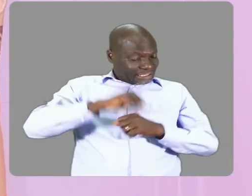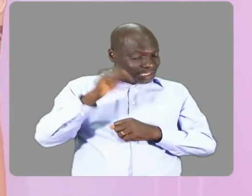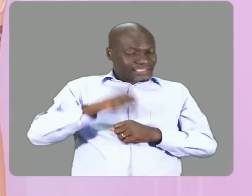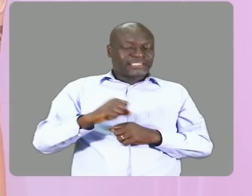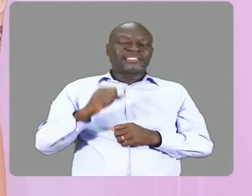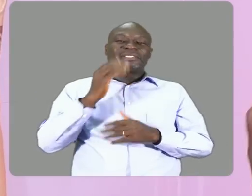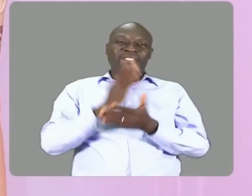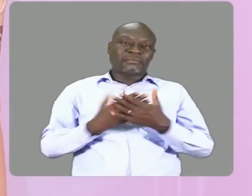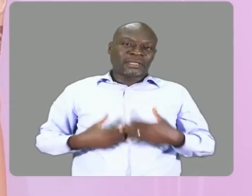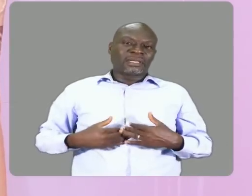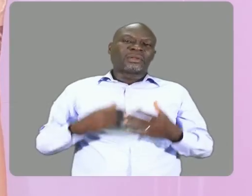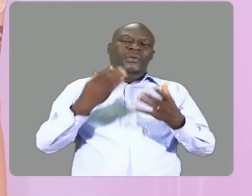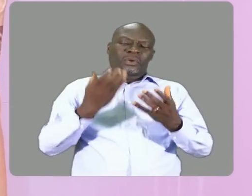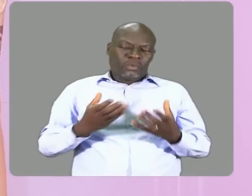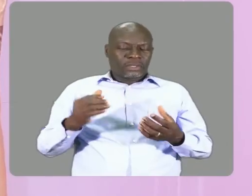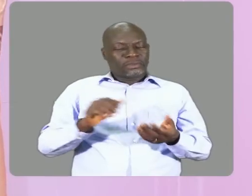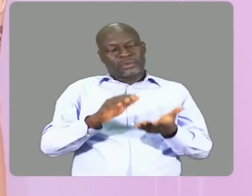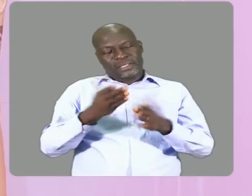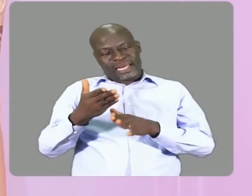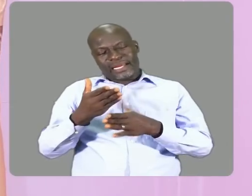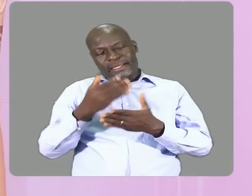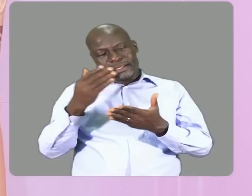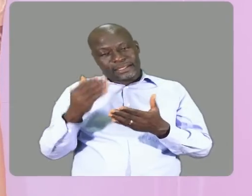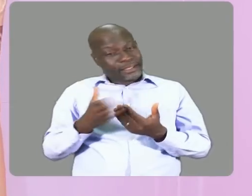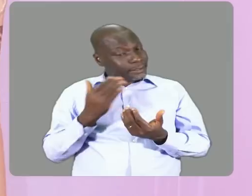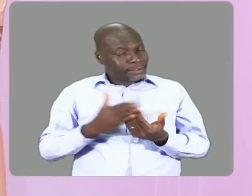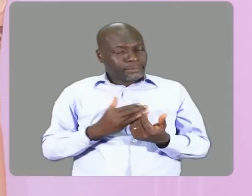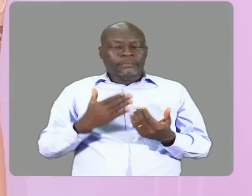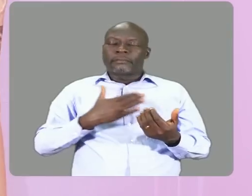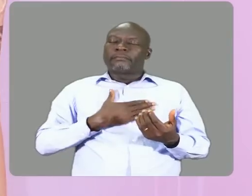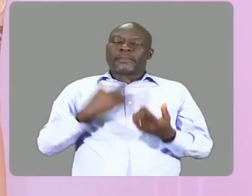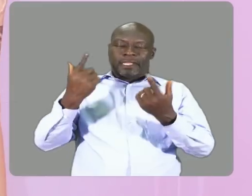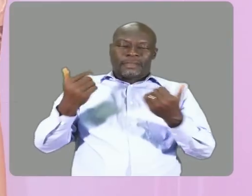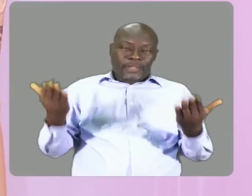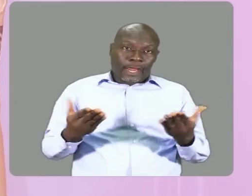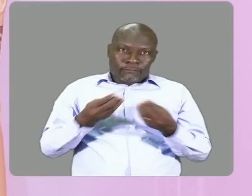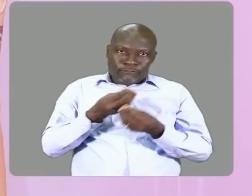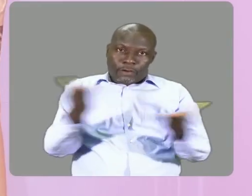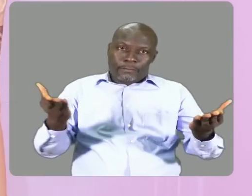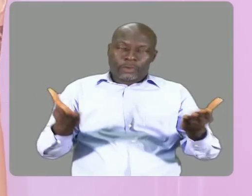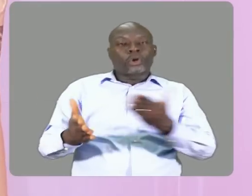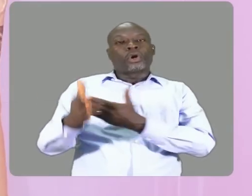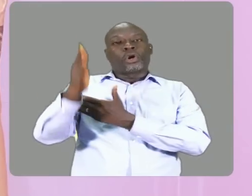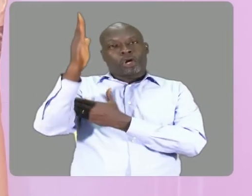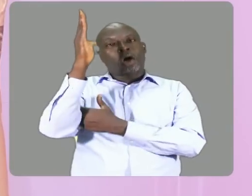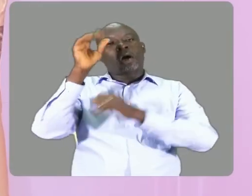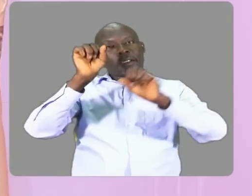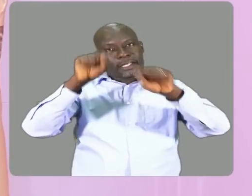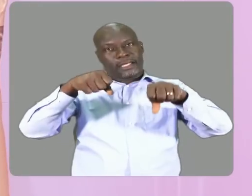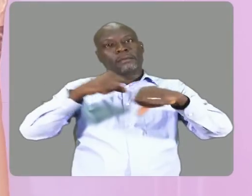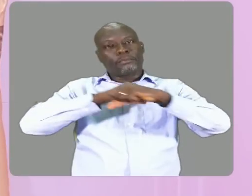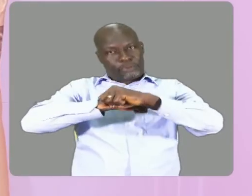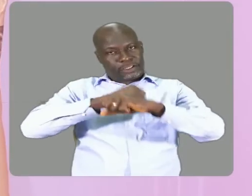ye wo kokuta hiren hiren. I came to tell you today that our God can protect